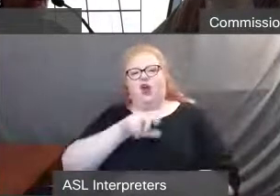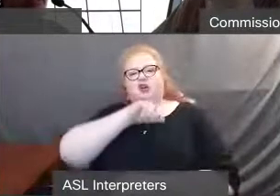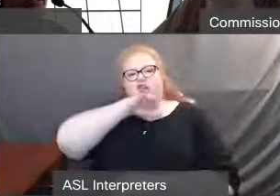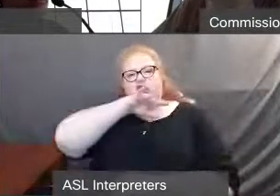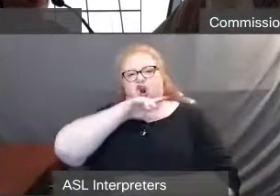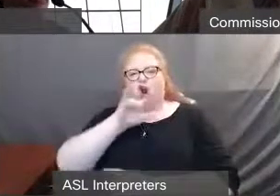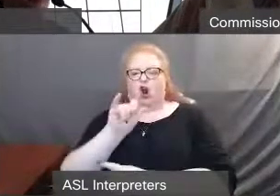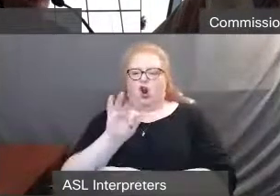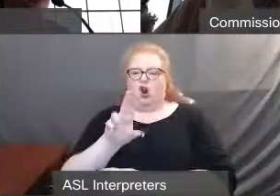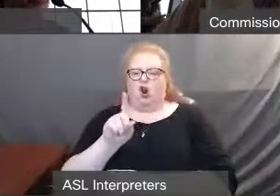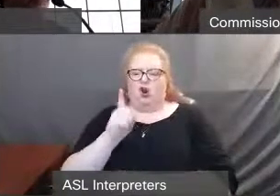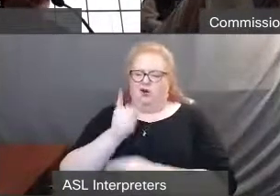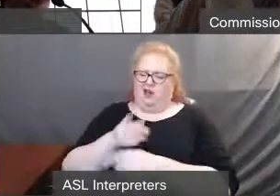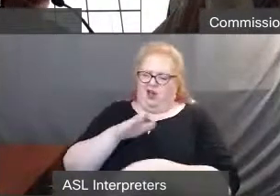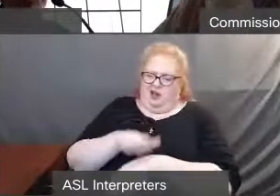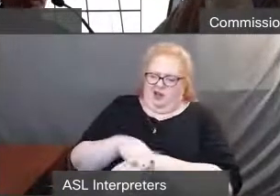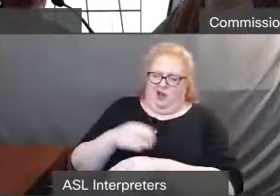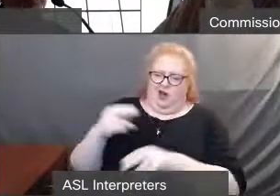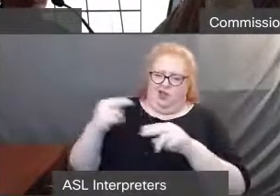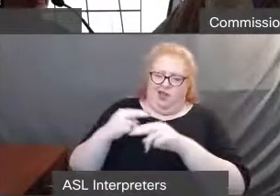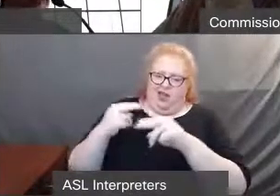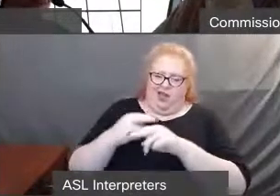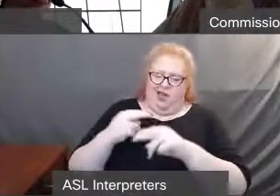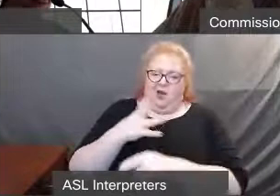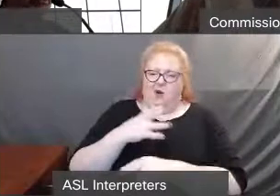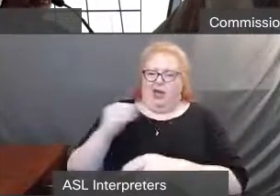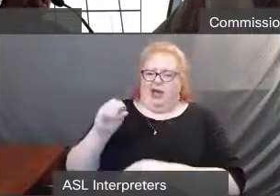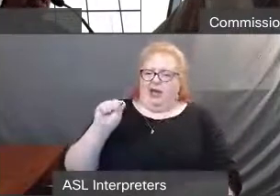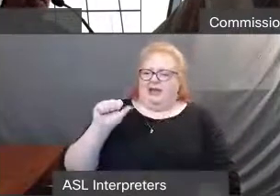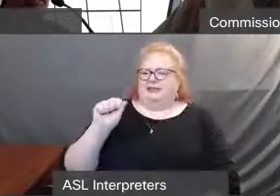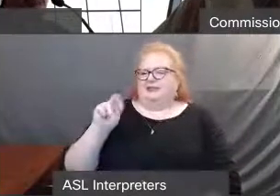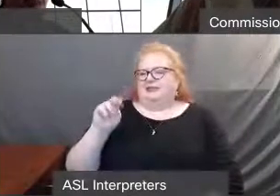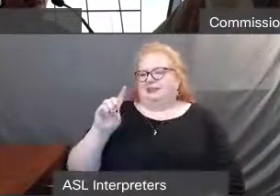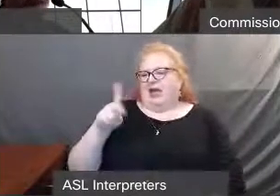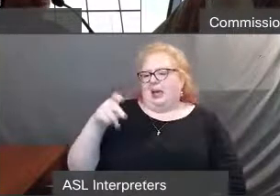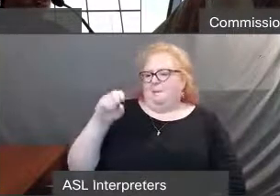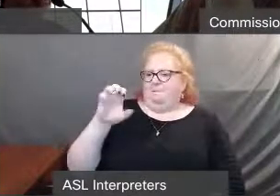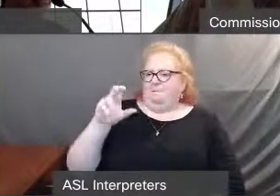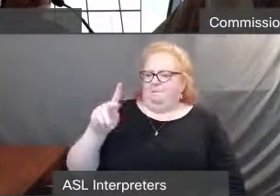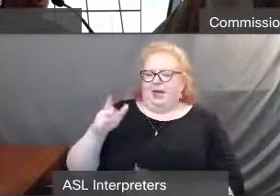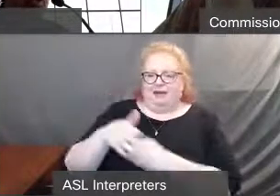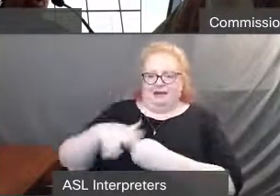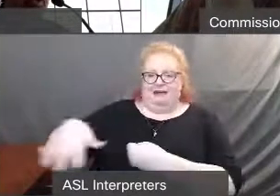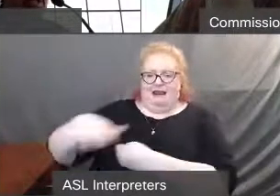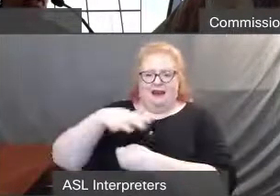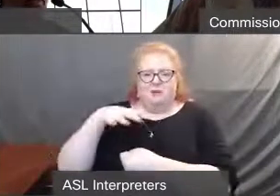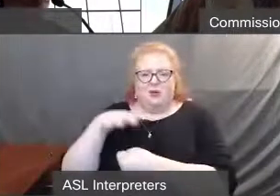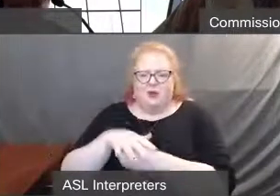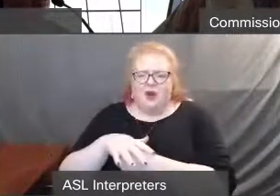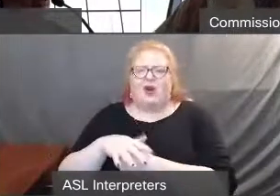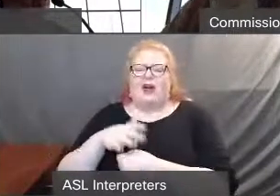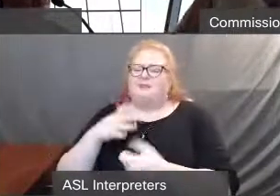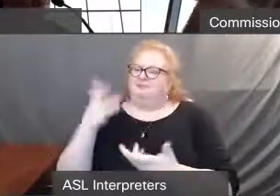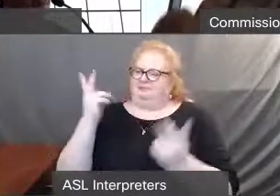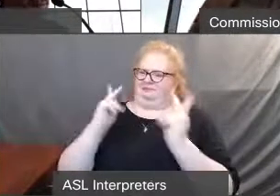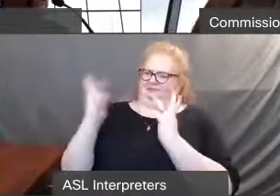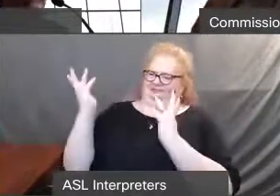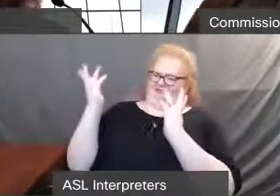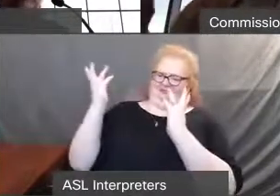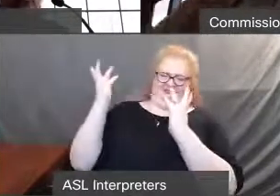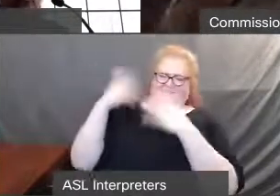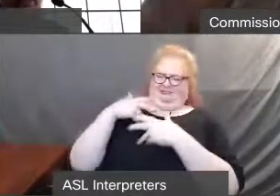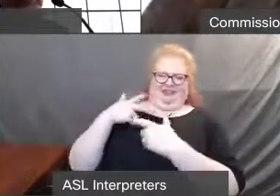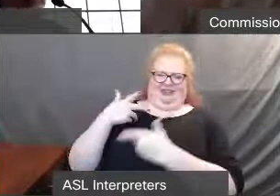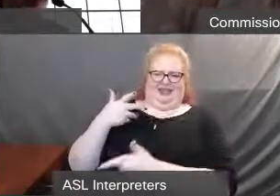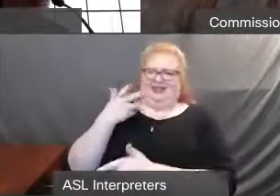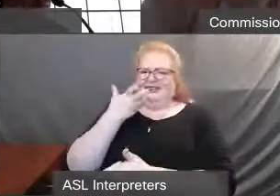on the highway, right next to a neighborhood, the Sampec neighborhood, and it caused a lot of concern and a lot of outcry. And